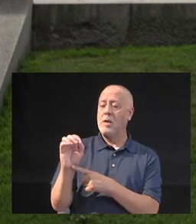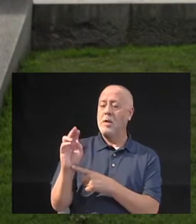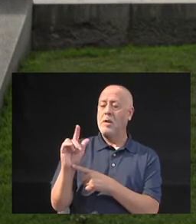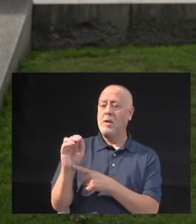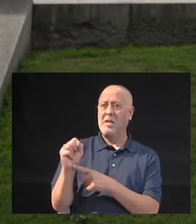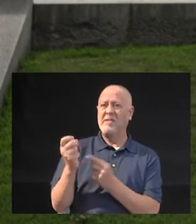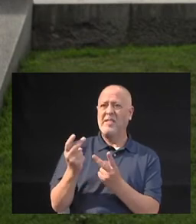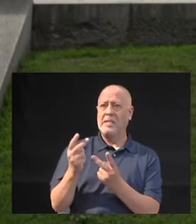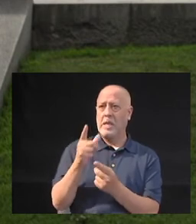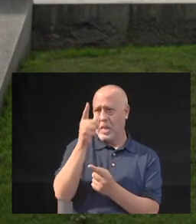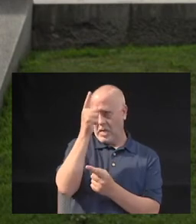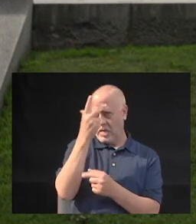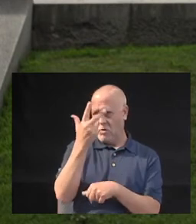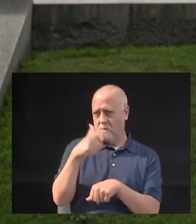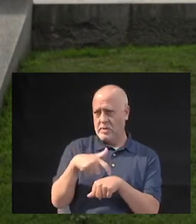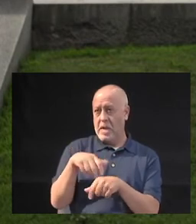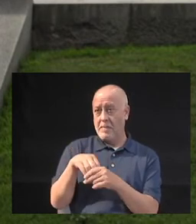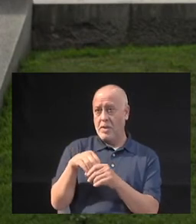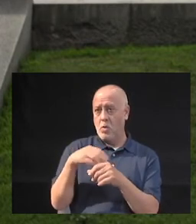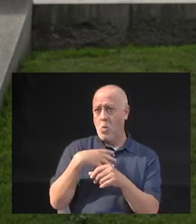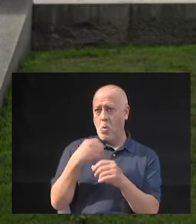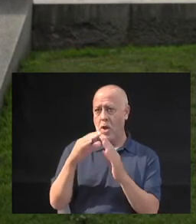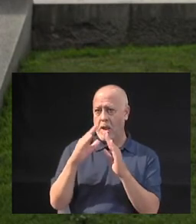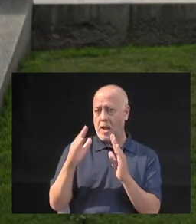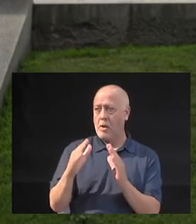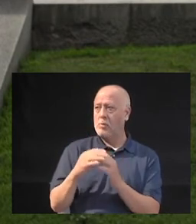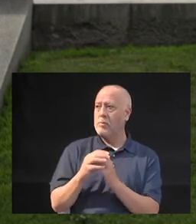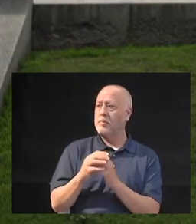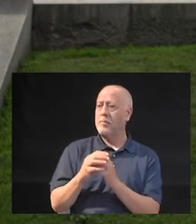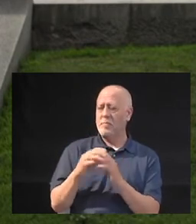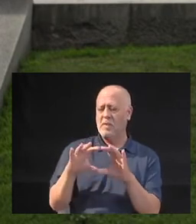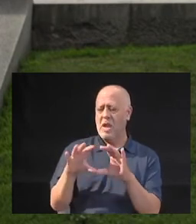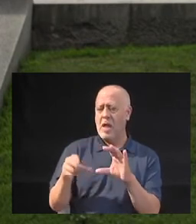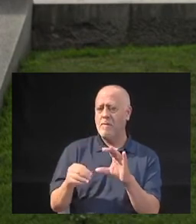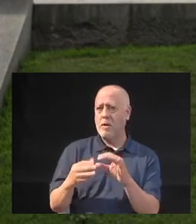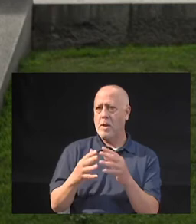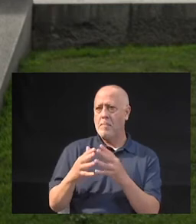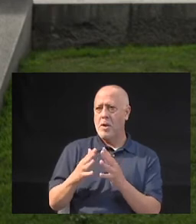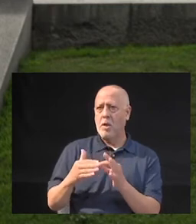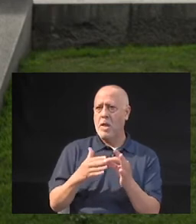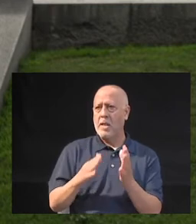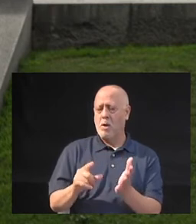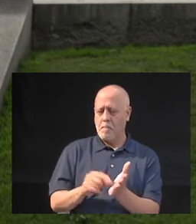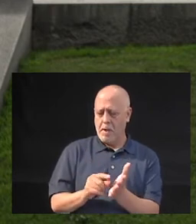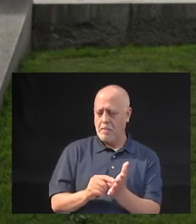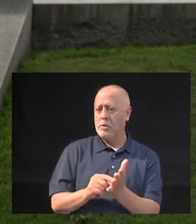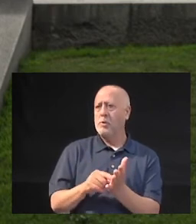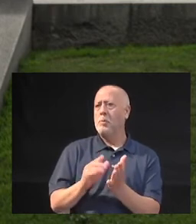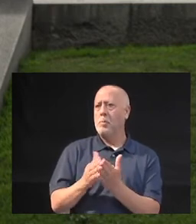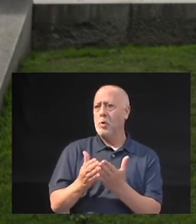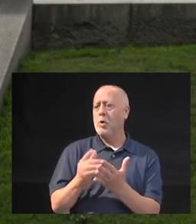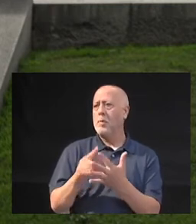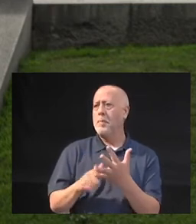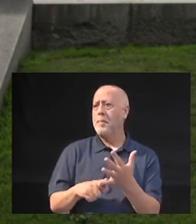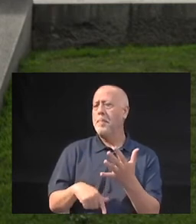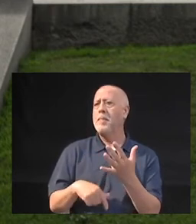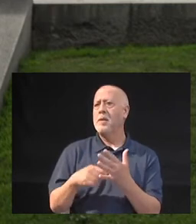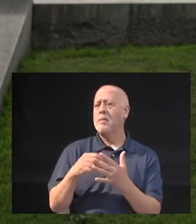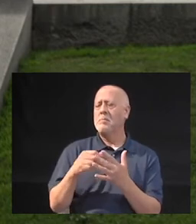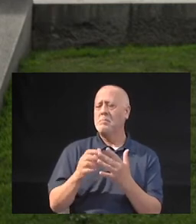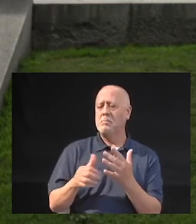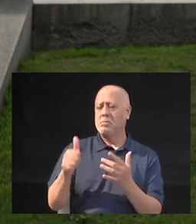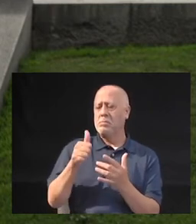three times in the White House. An African-American leader, a publisher, in many ways a